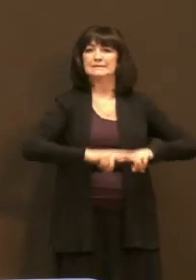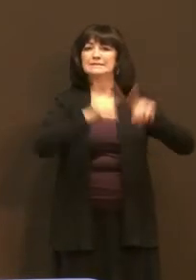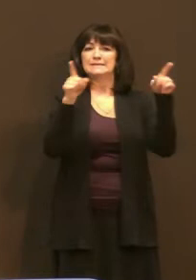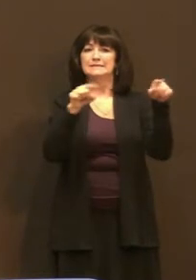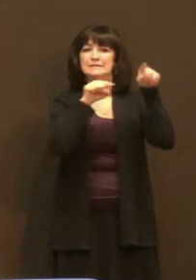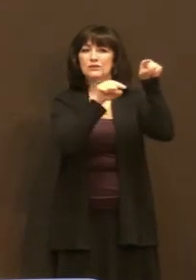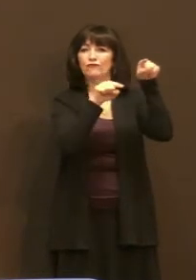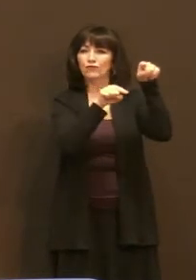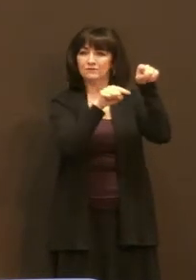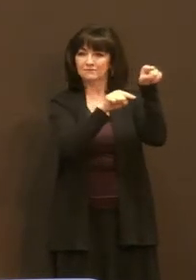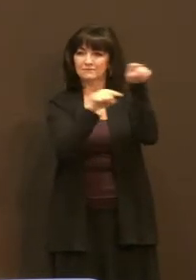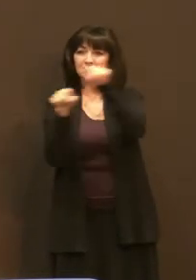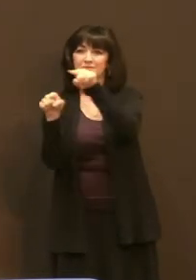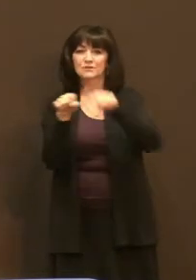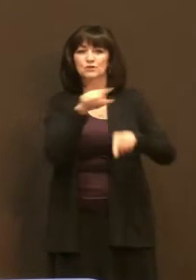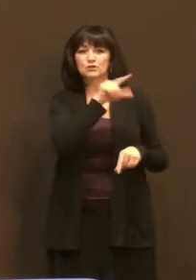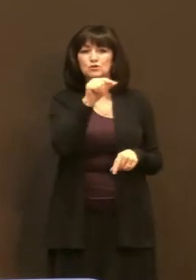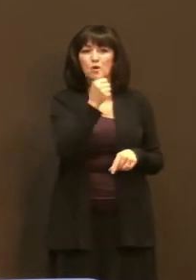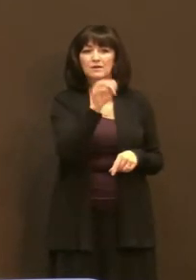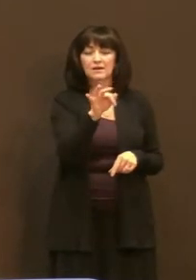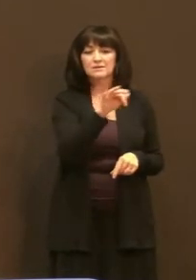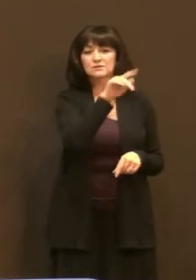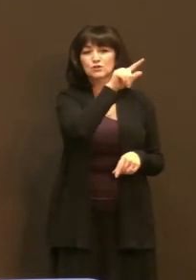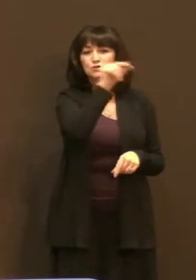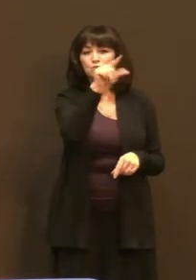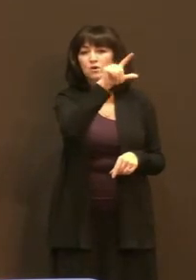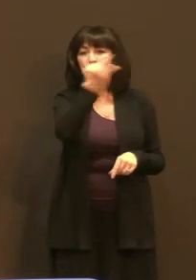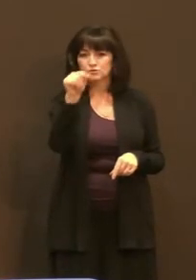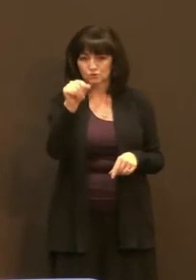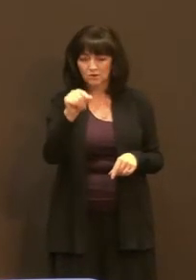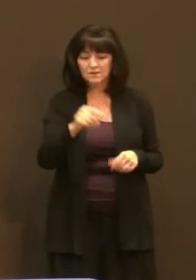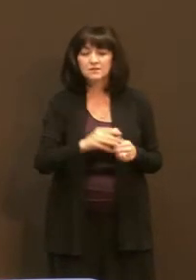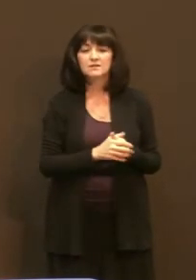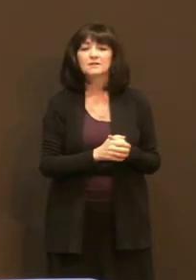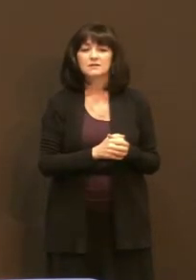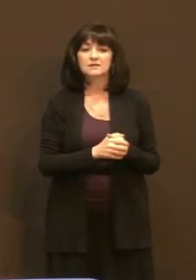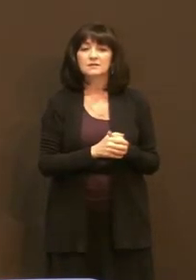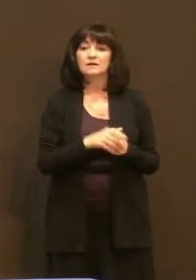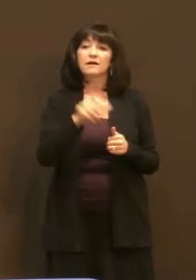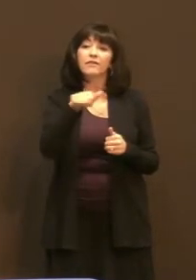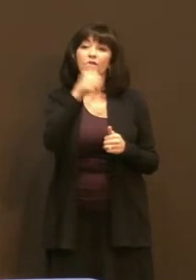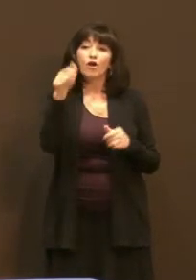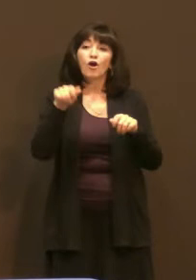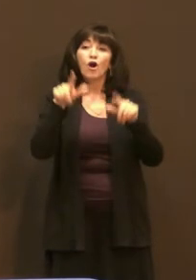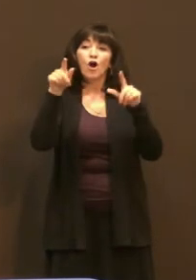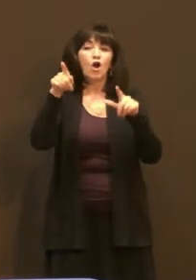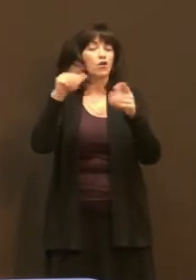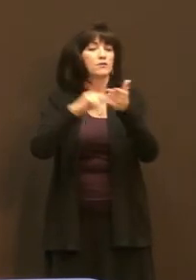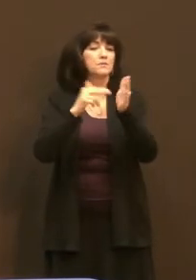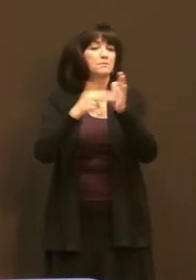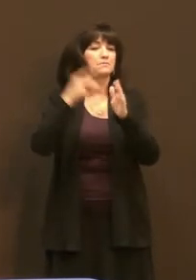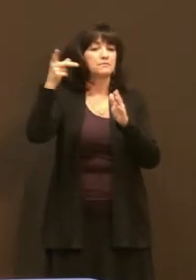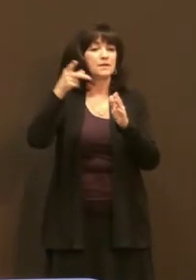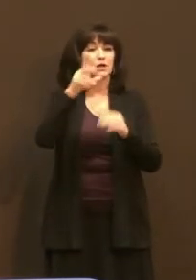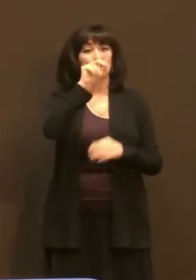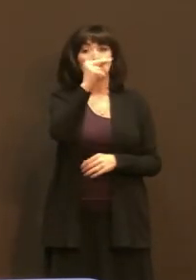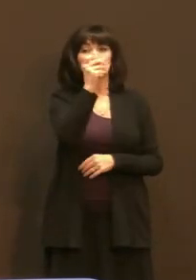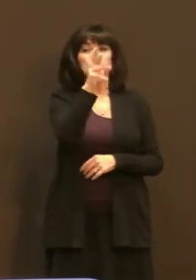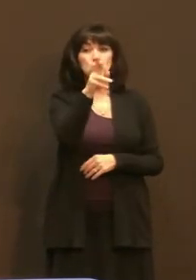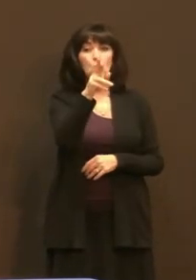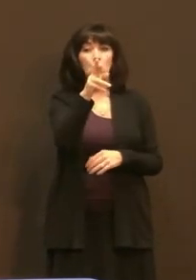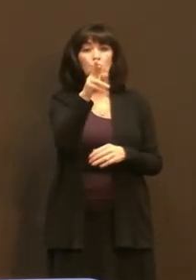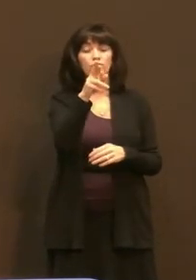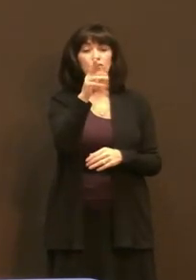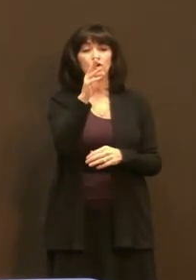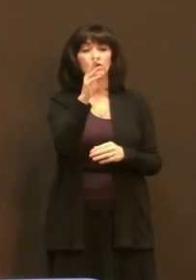to SR1, just south of the Dover Toll Plaza, and again, the graph of traffic there back